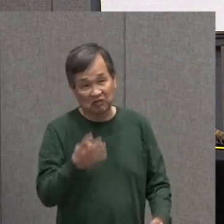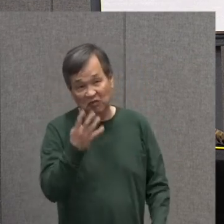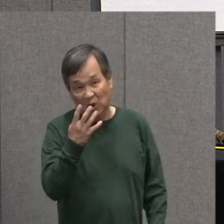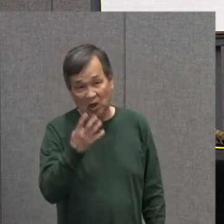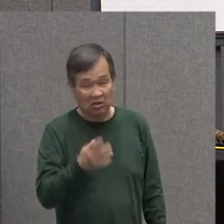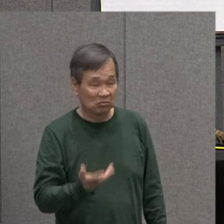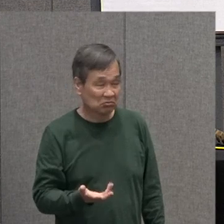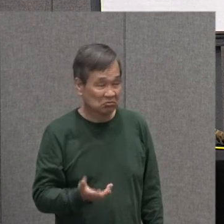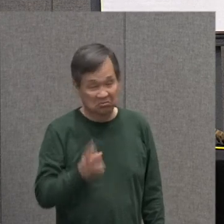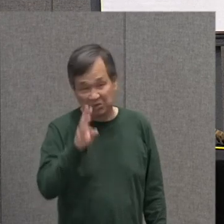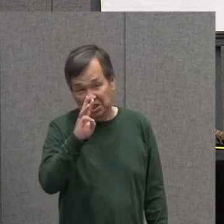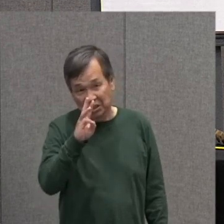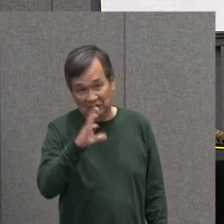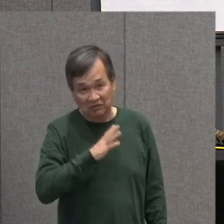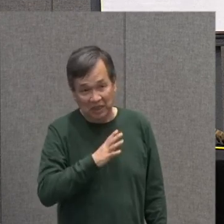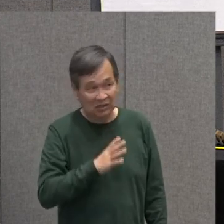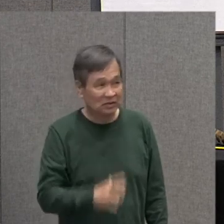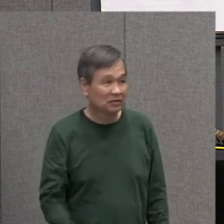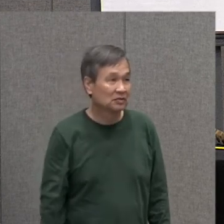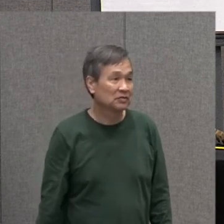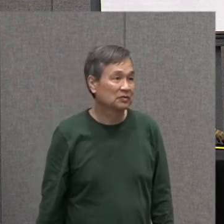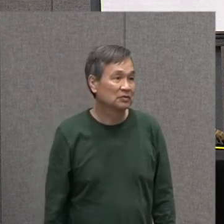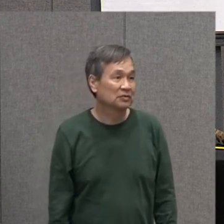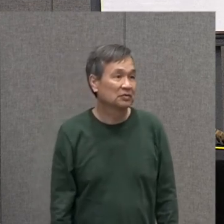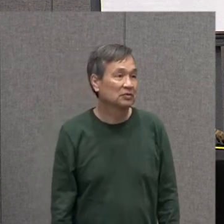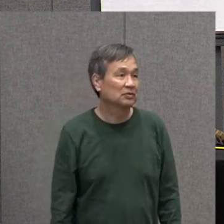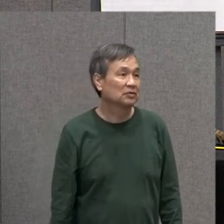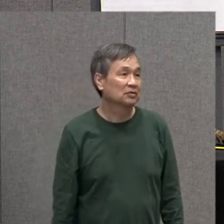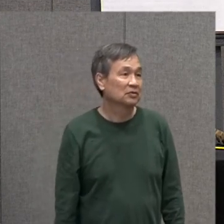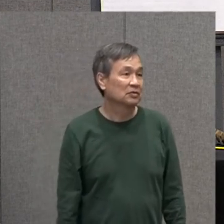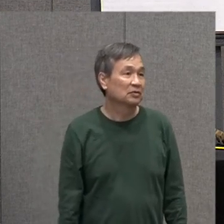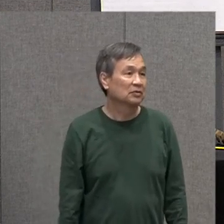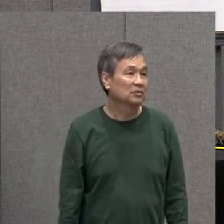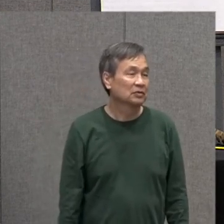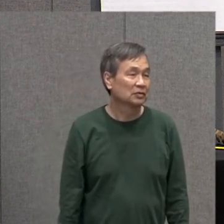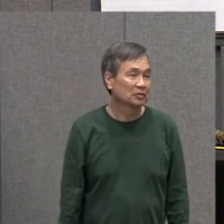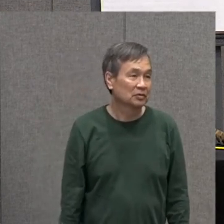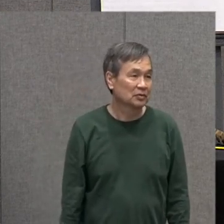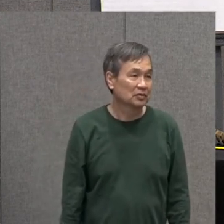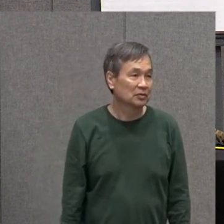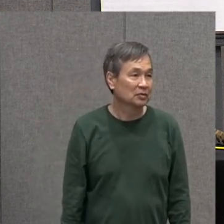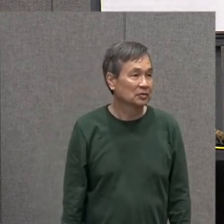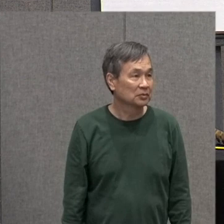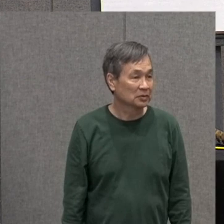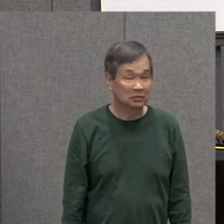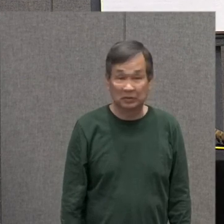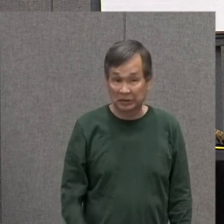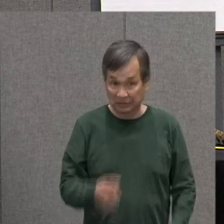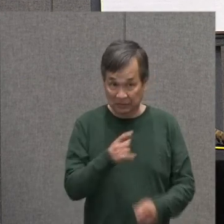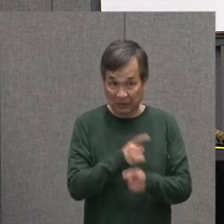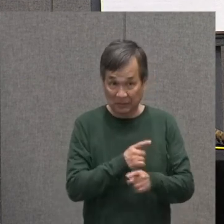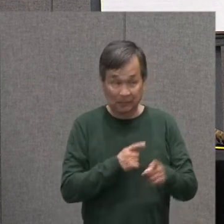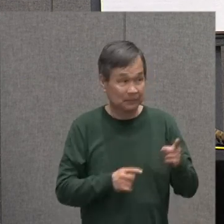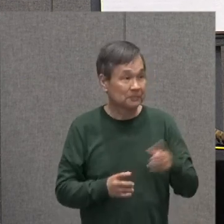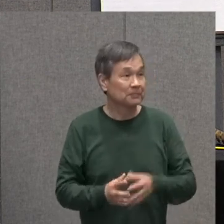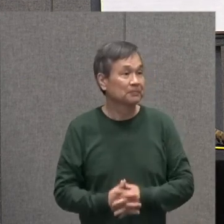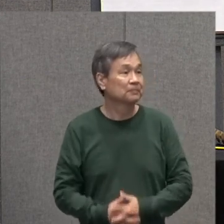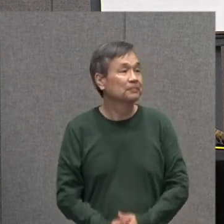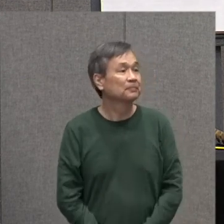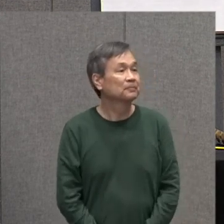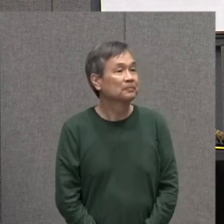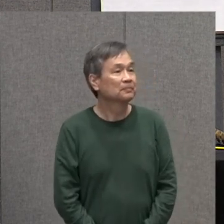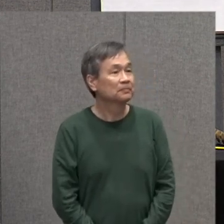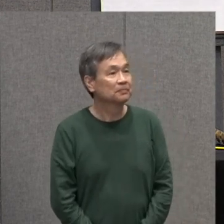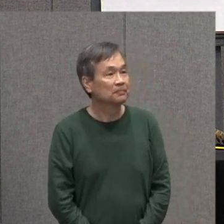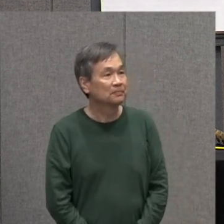work. 20 might be a little much. It's like little tentacles on an ocean creature. That's right.